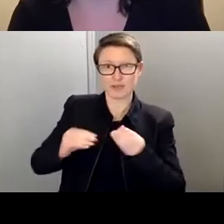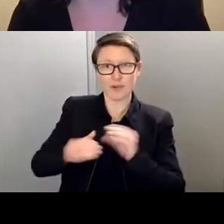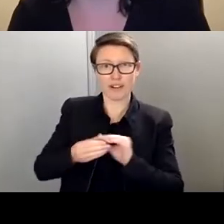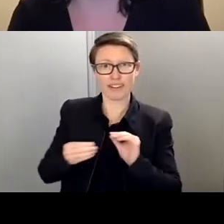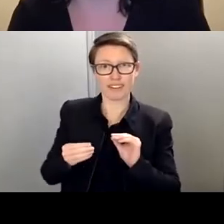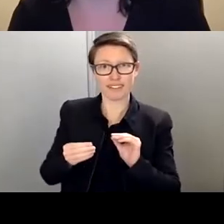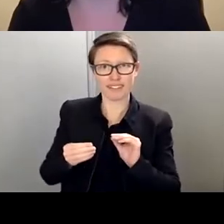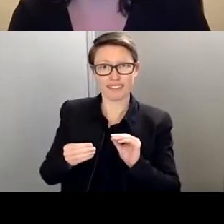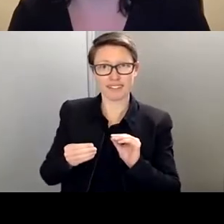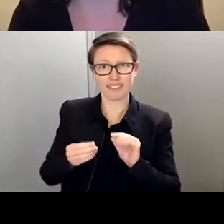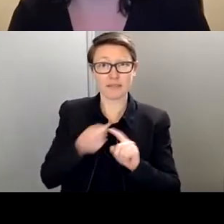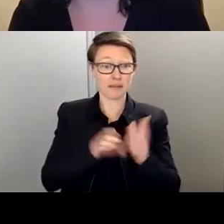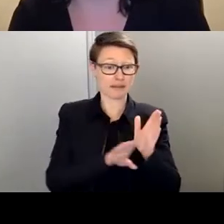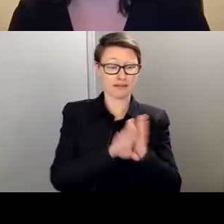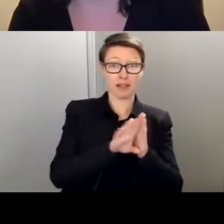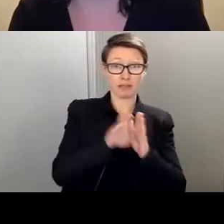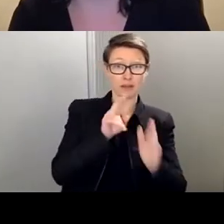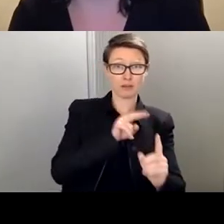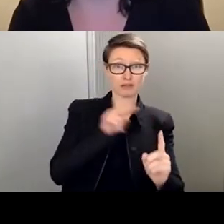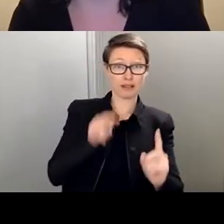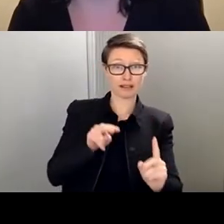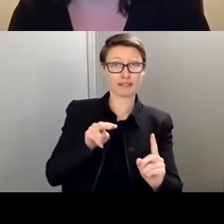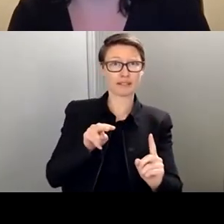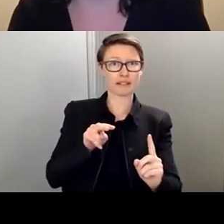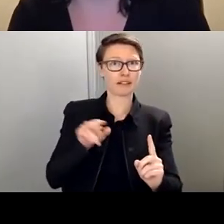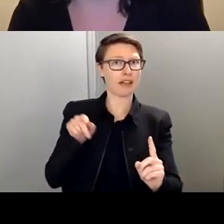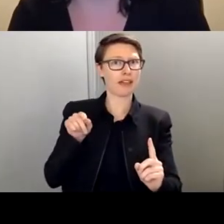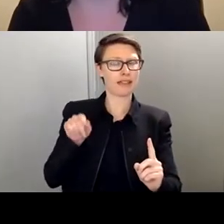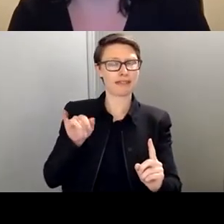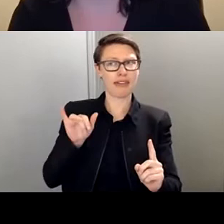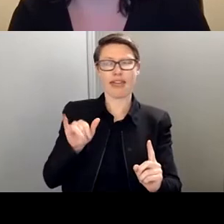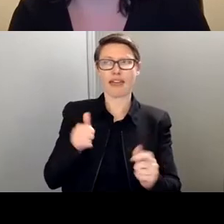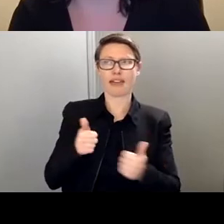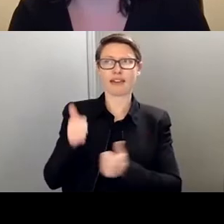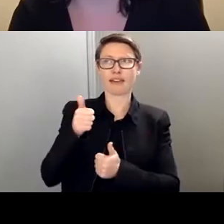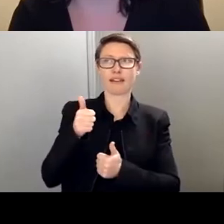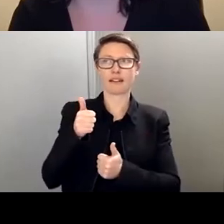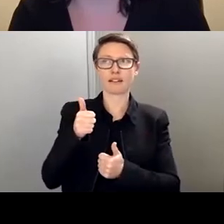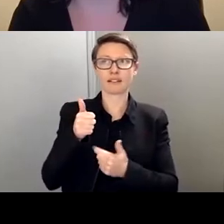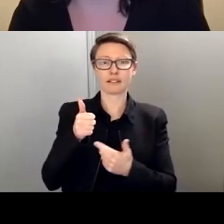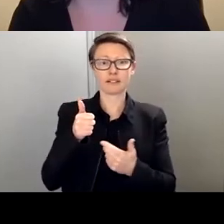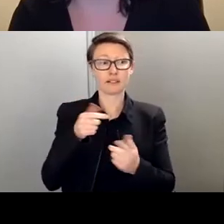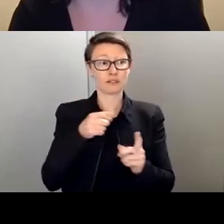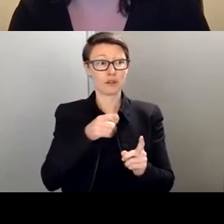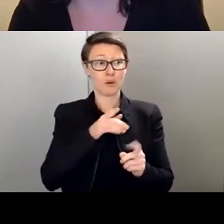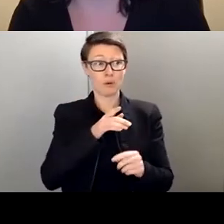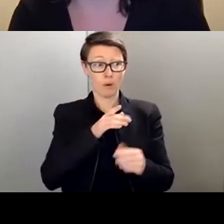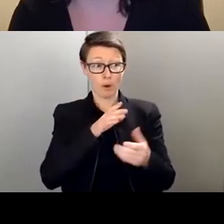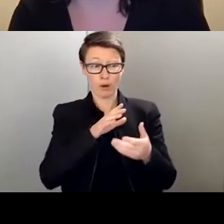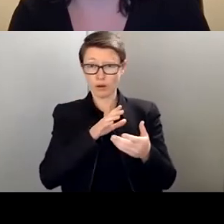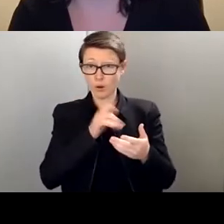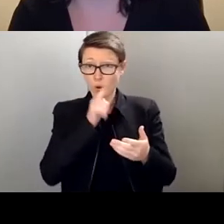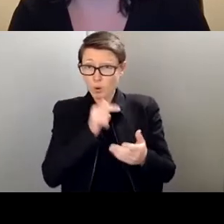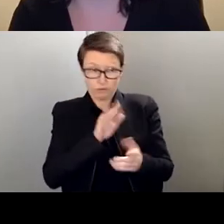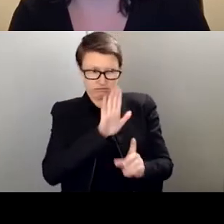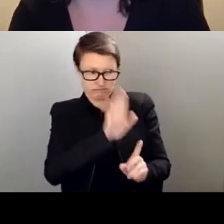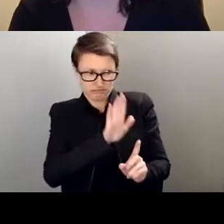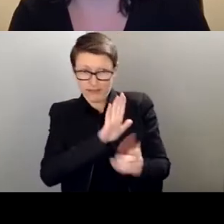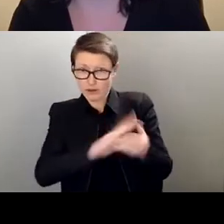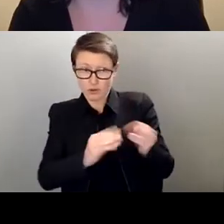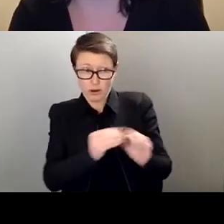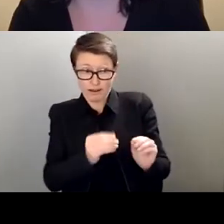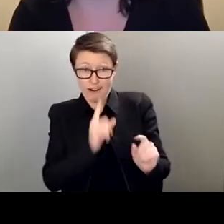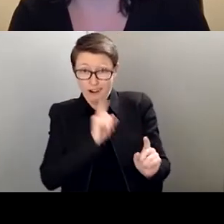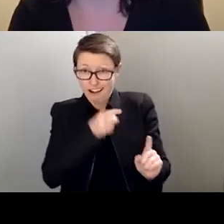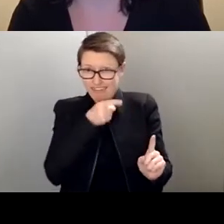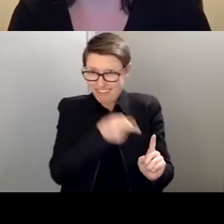development perspective, that's top of mind when it's whose story are we telling and are they the ones telling it?